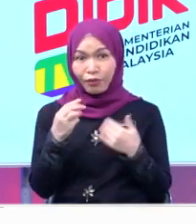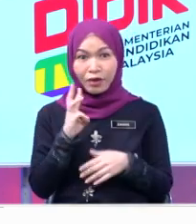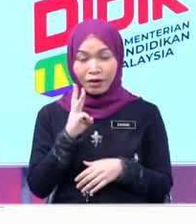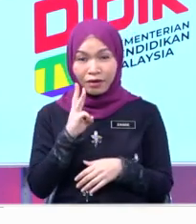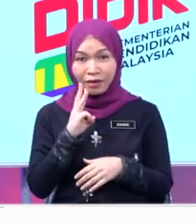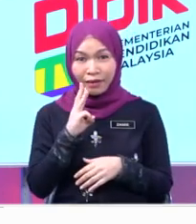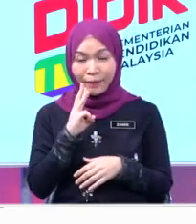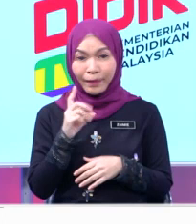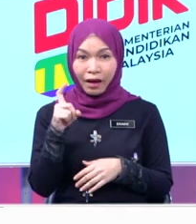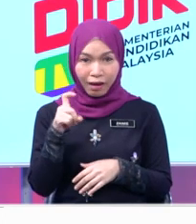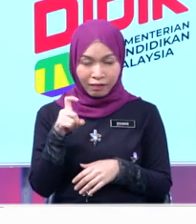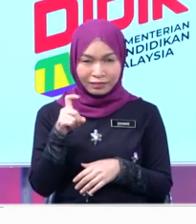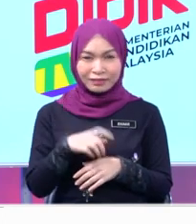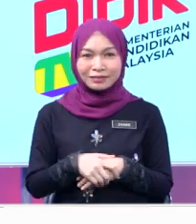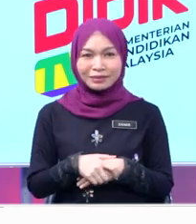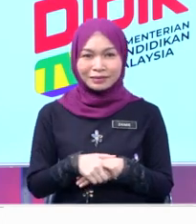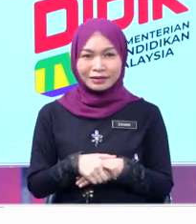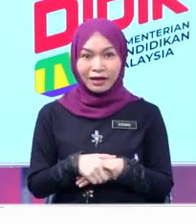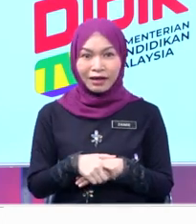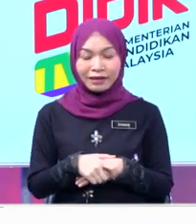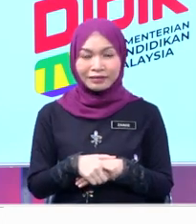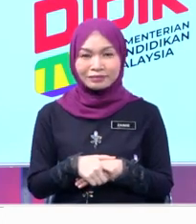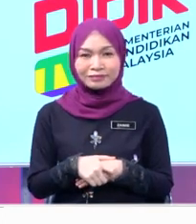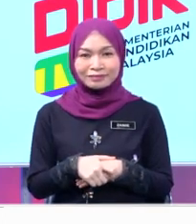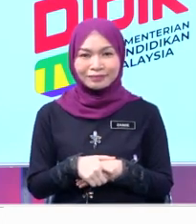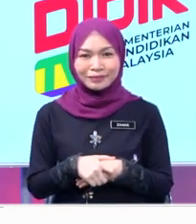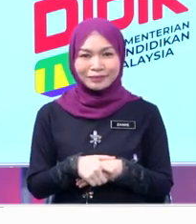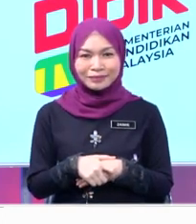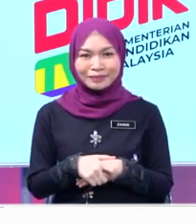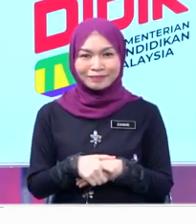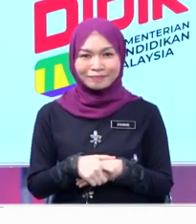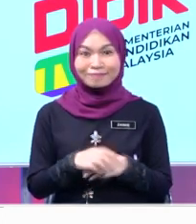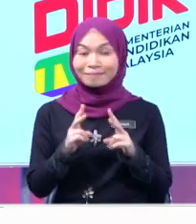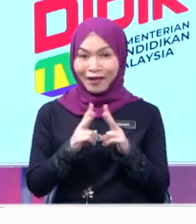It will affect the whole world, right? aquaponic Yes. Oh, that's a very good word.